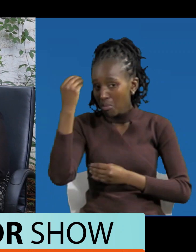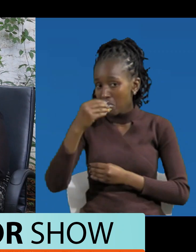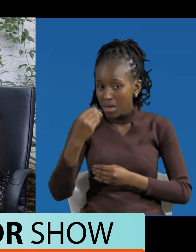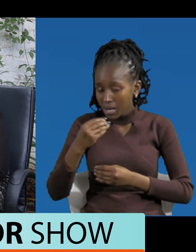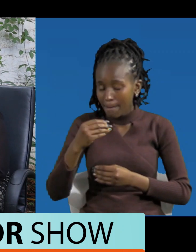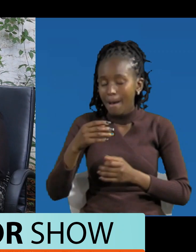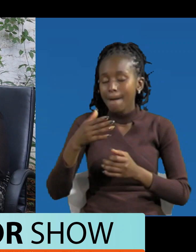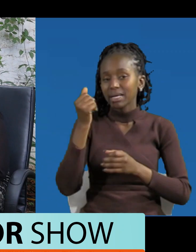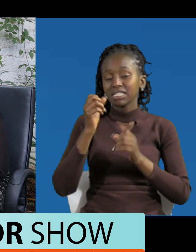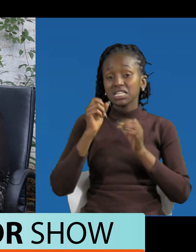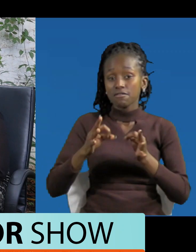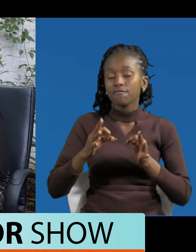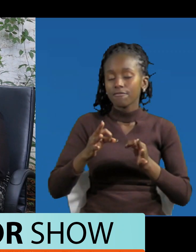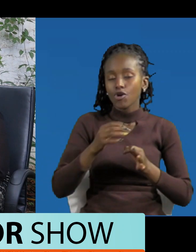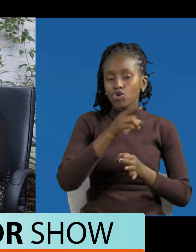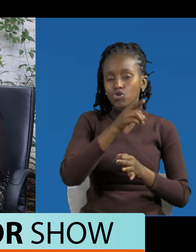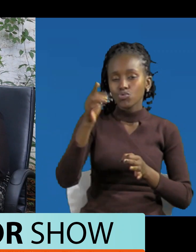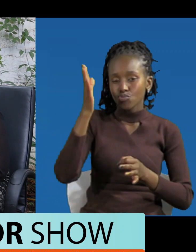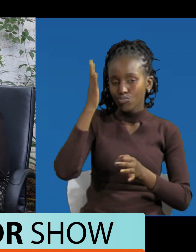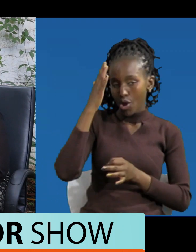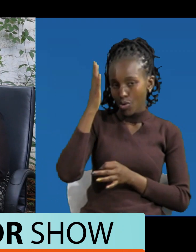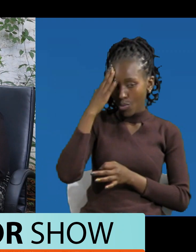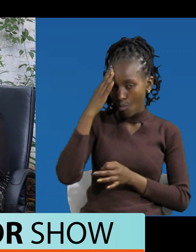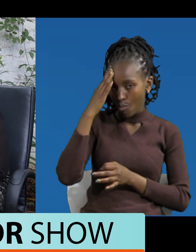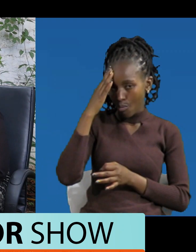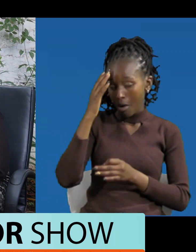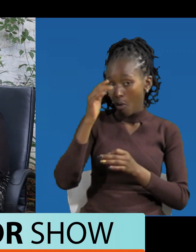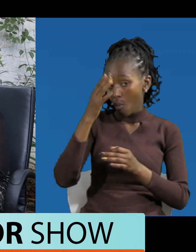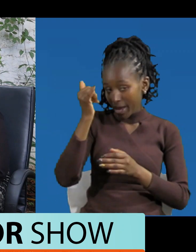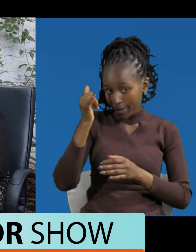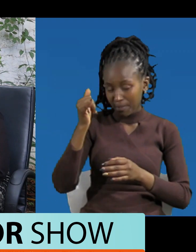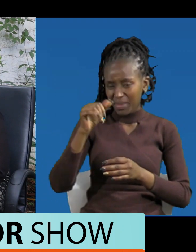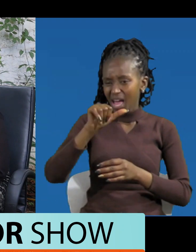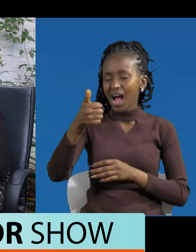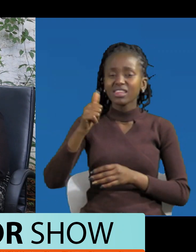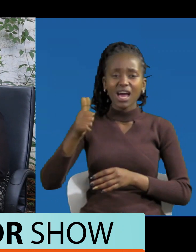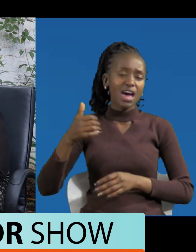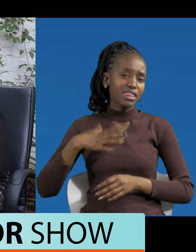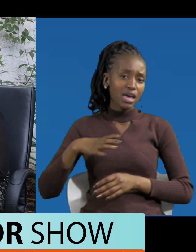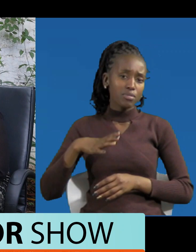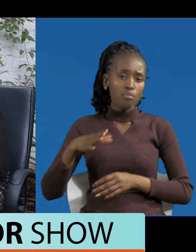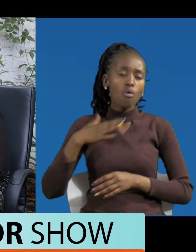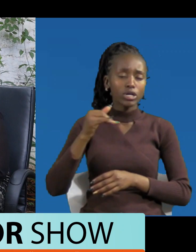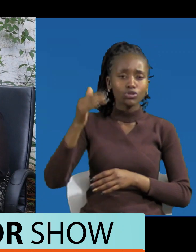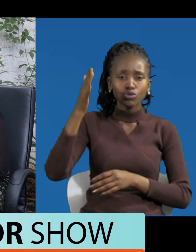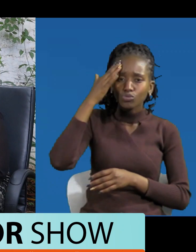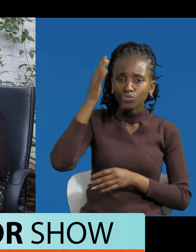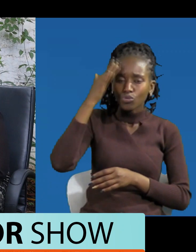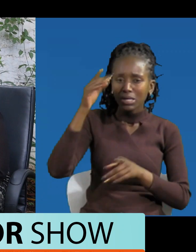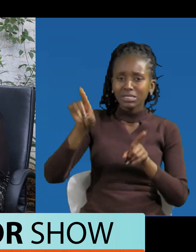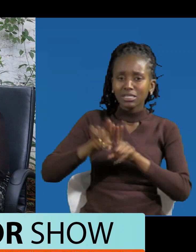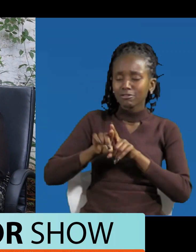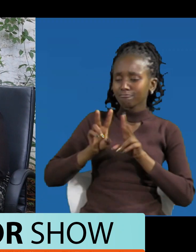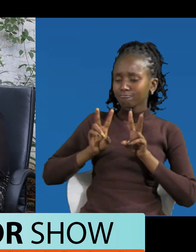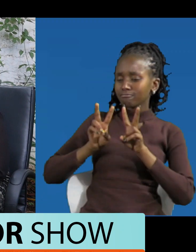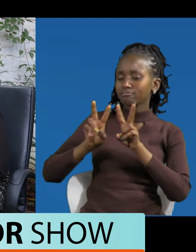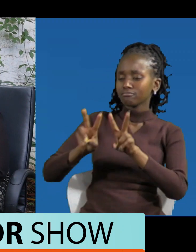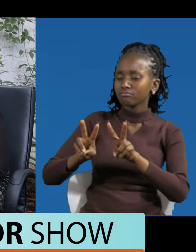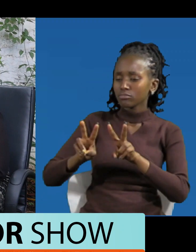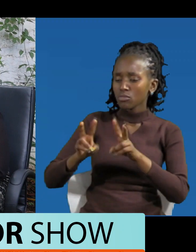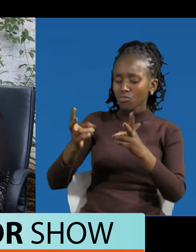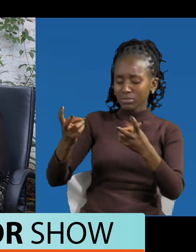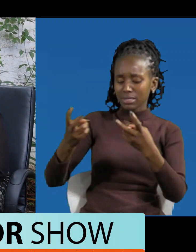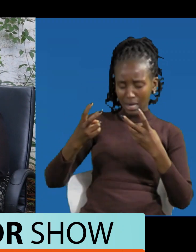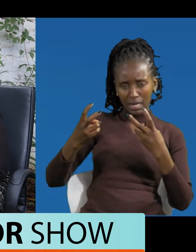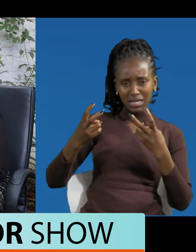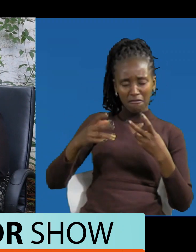best when it comes to makeup, because any other person like would like to look at least like you don't look like a plastic,